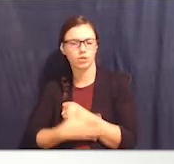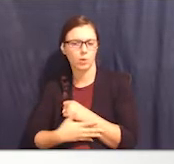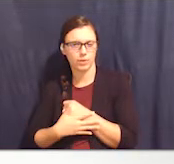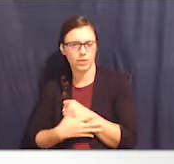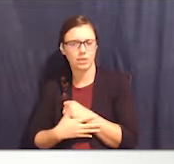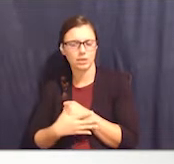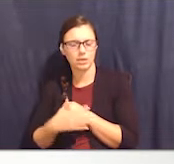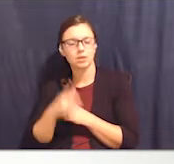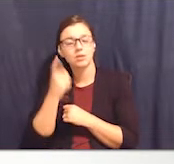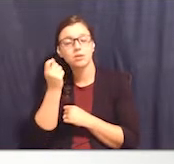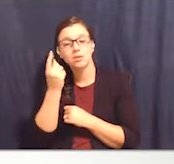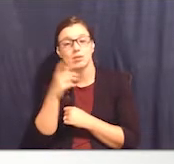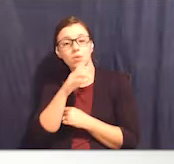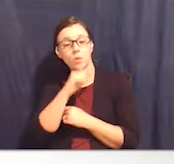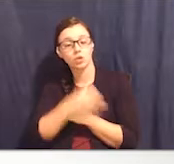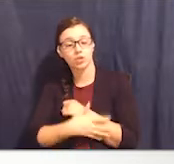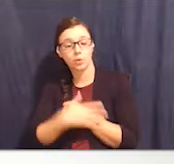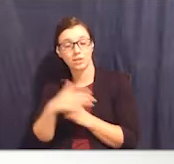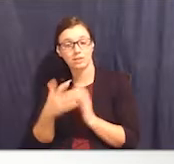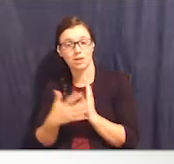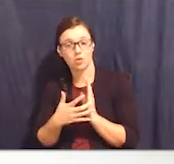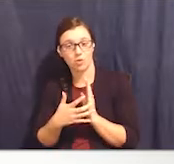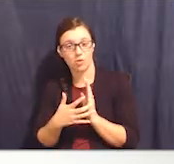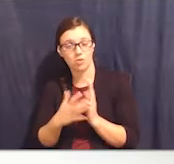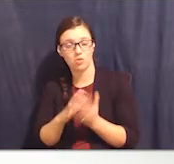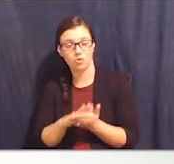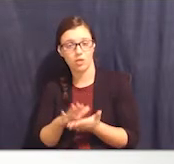Fort Myers Technical Colleges, more broadly focused.